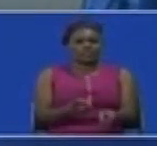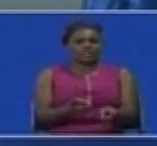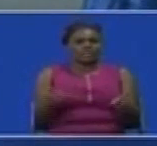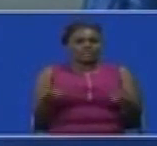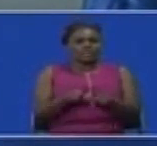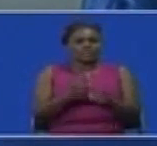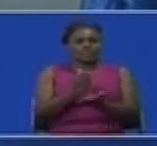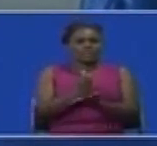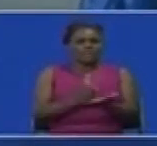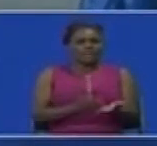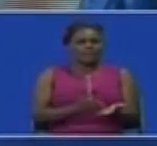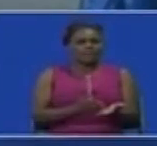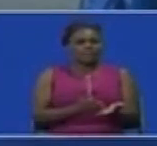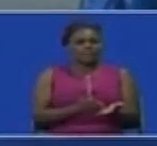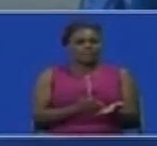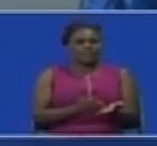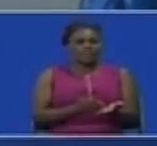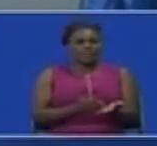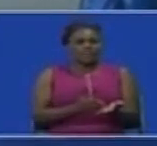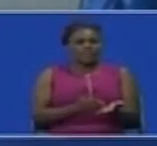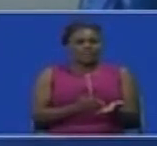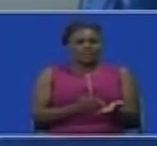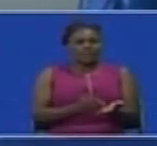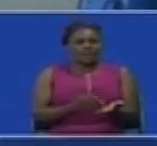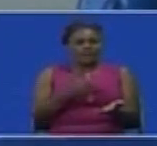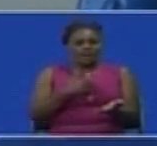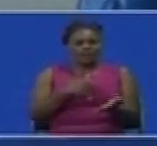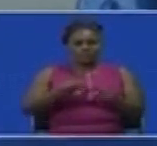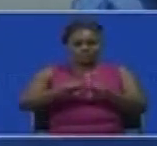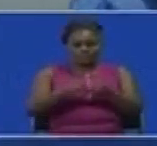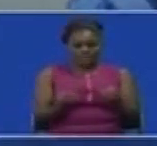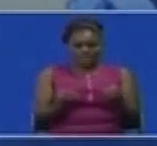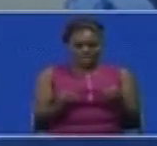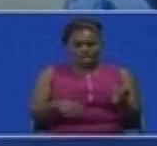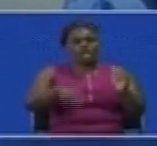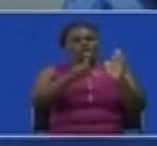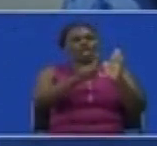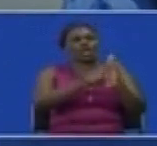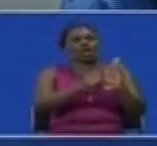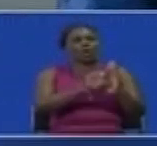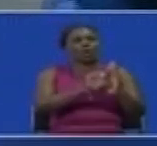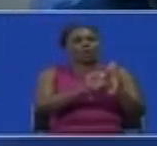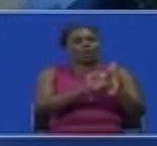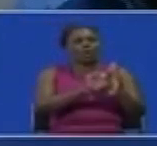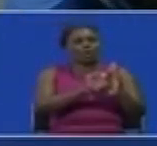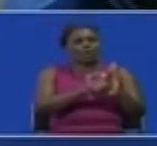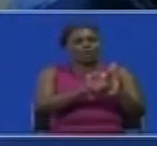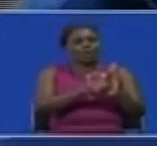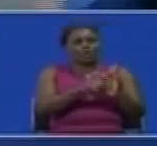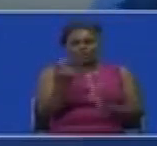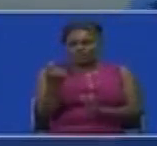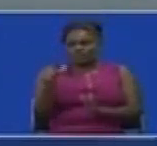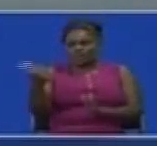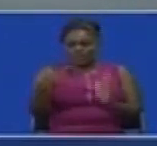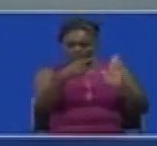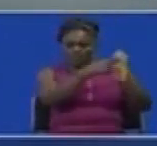some of these things having actually been cited to have contravened the Public Procurement and Disposal Act of 2015. A few other issues